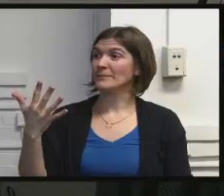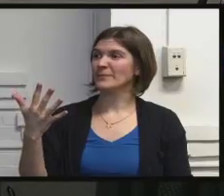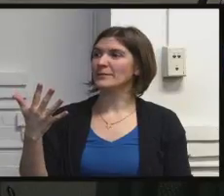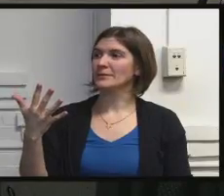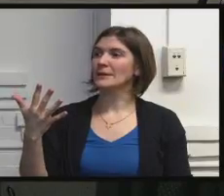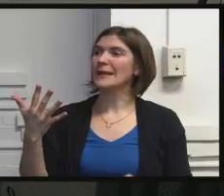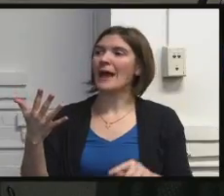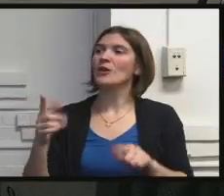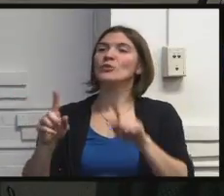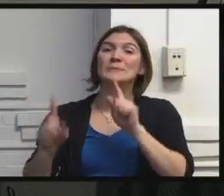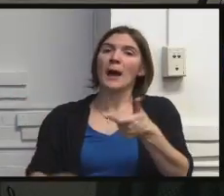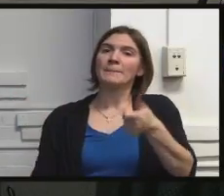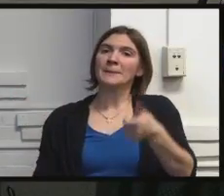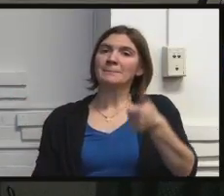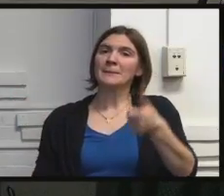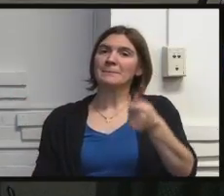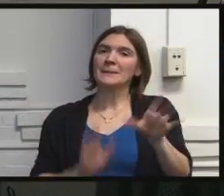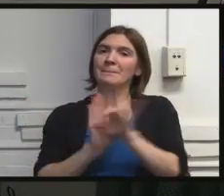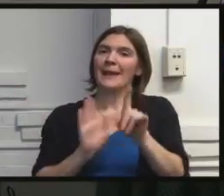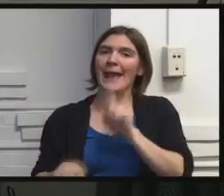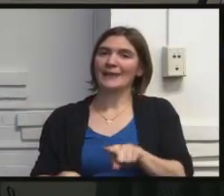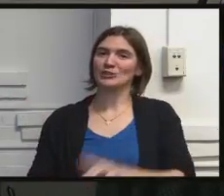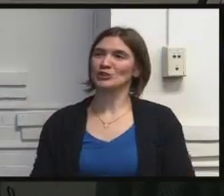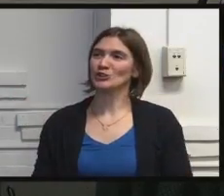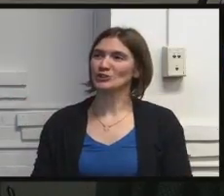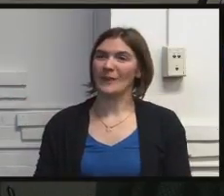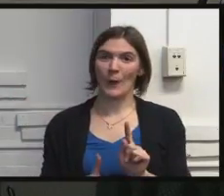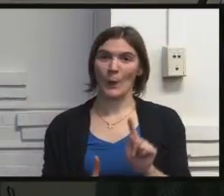Don't have to if you don't want. I think so.